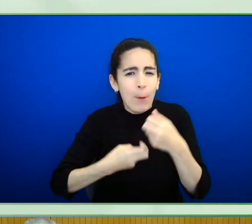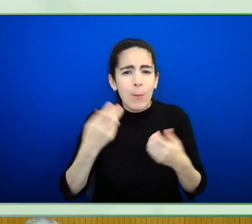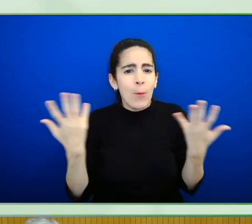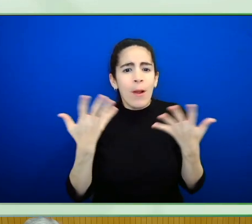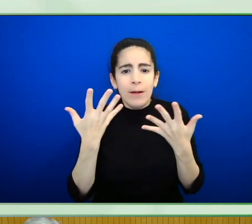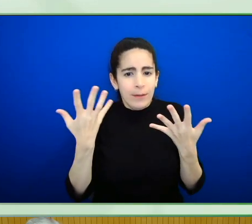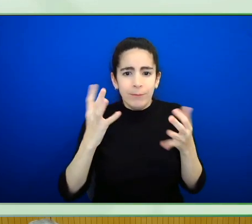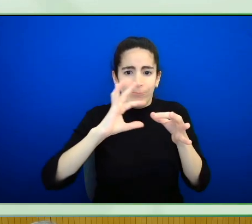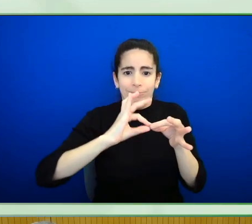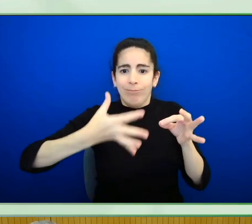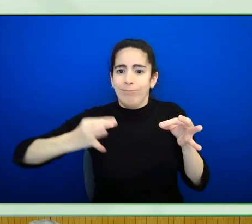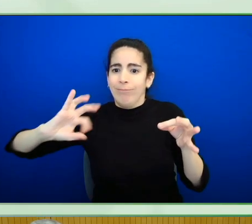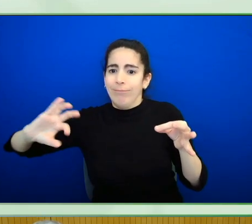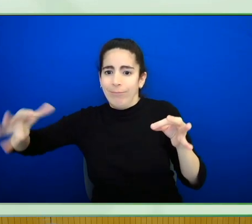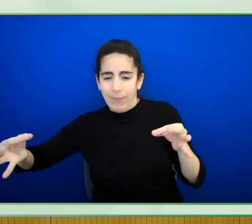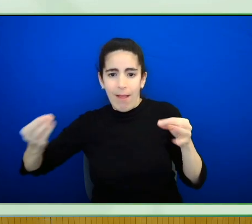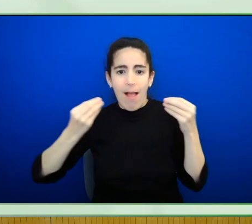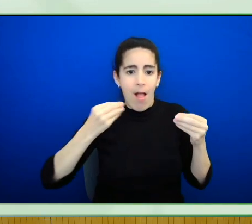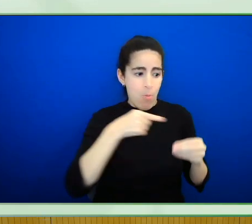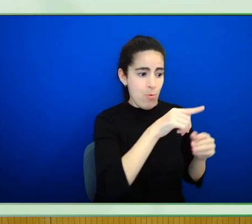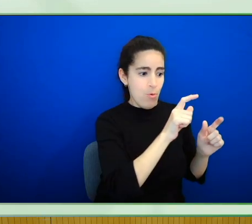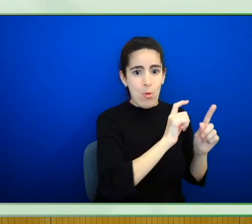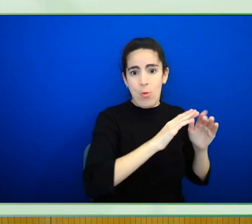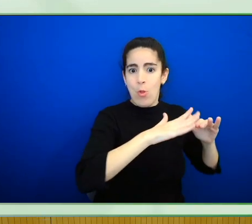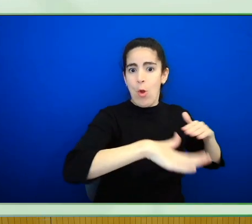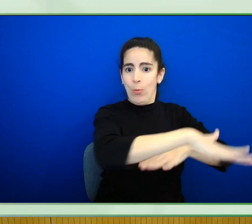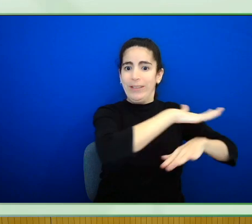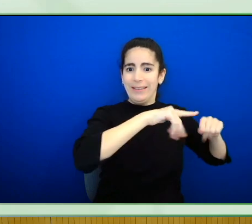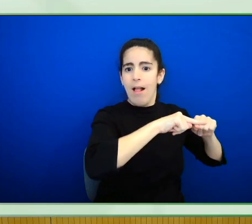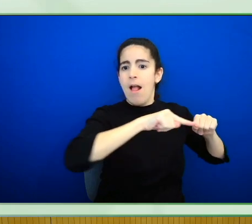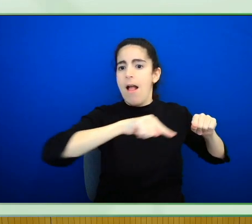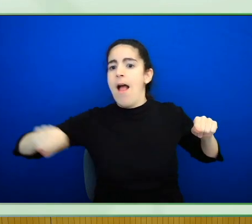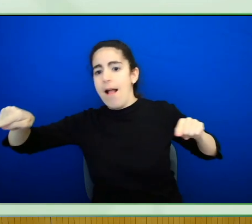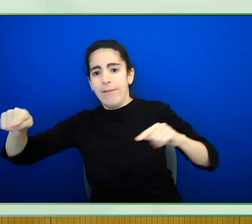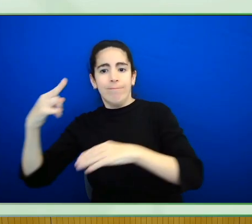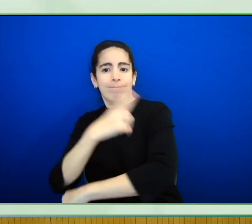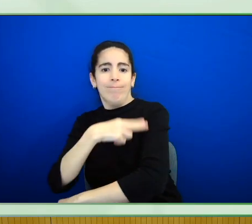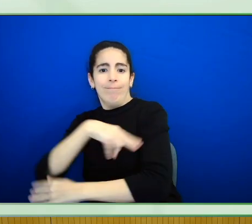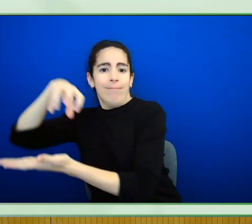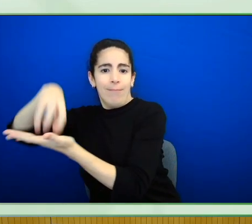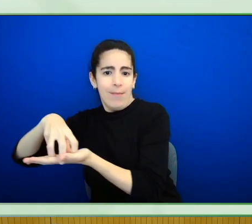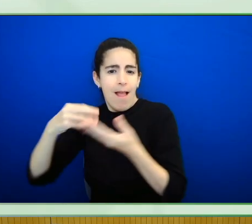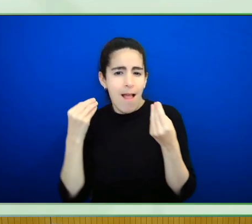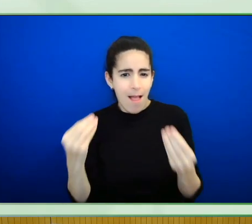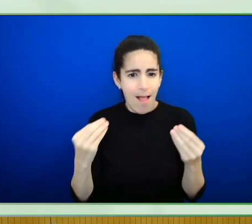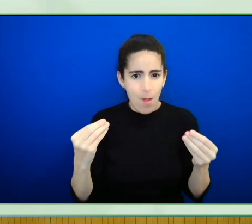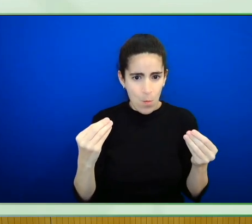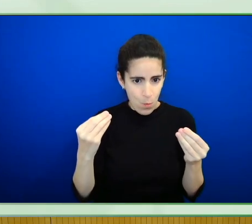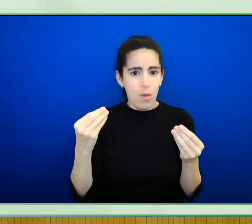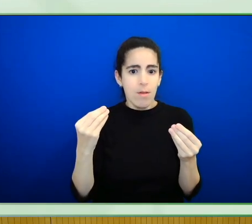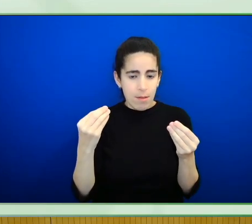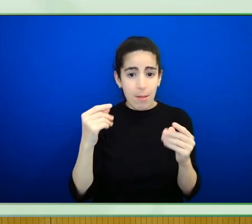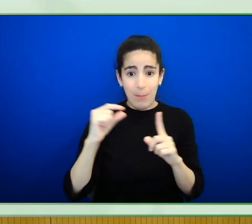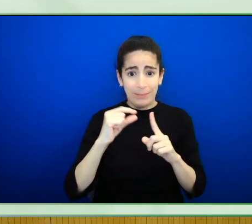unit to the already established facilities. With Pakistan, with a population of more than 240